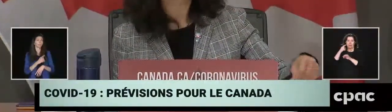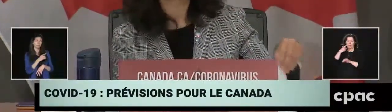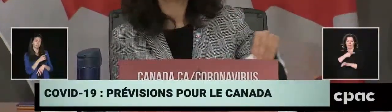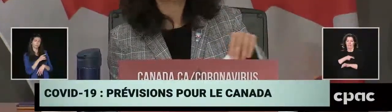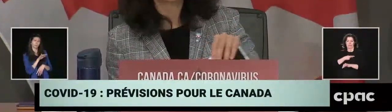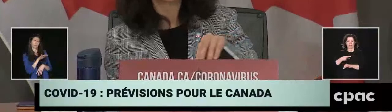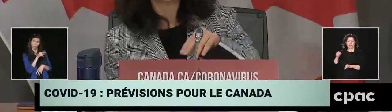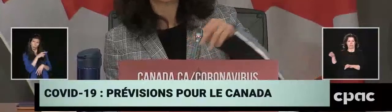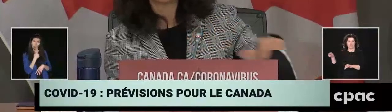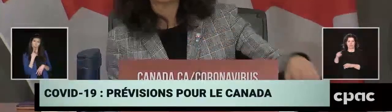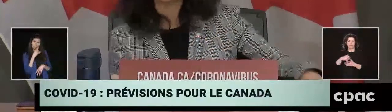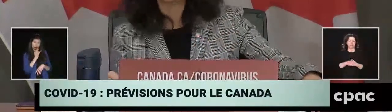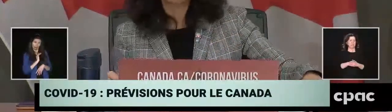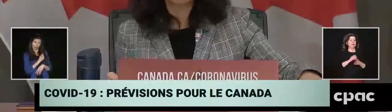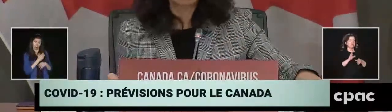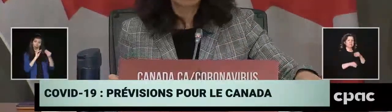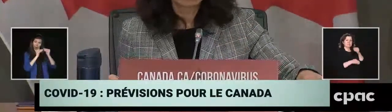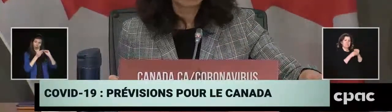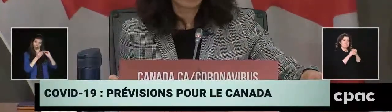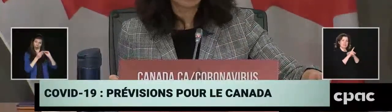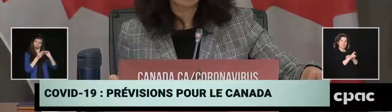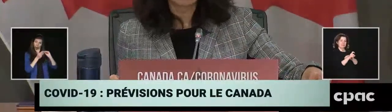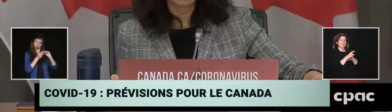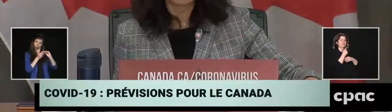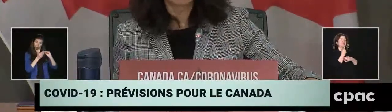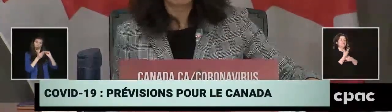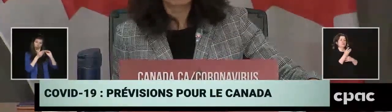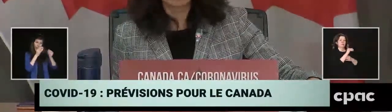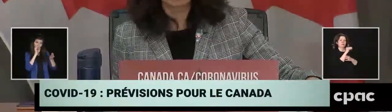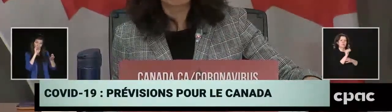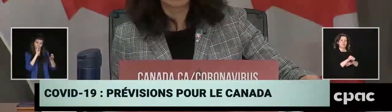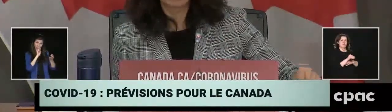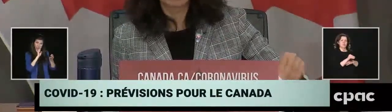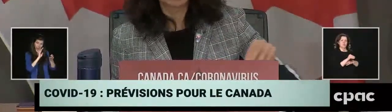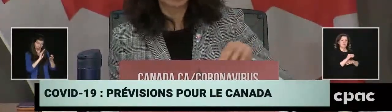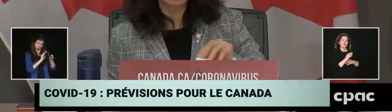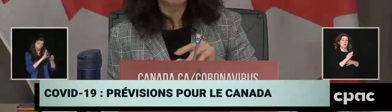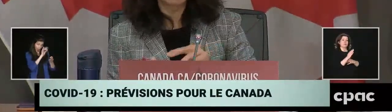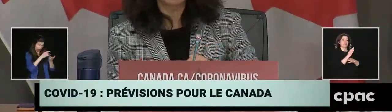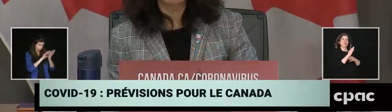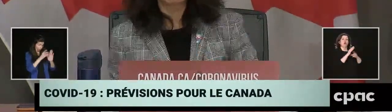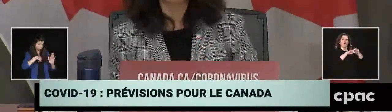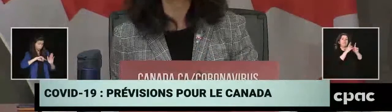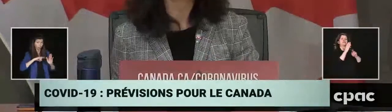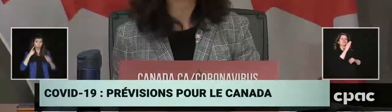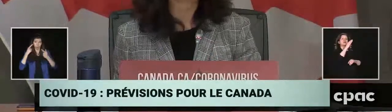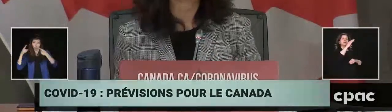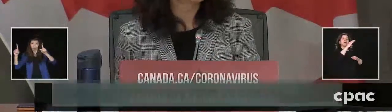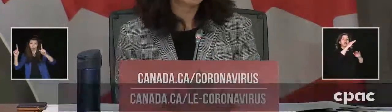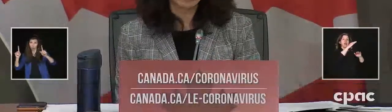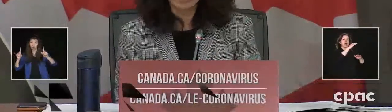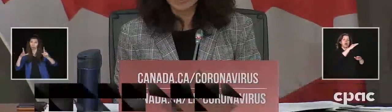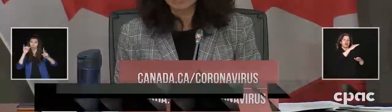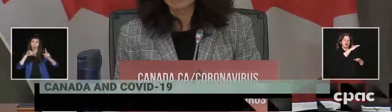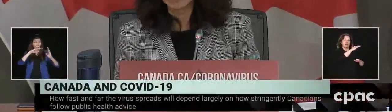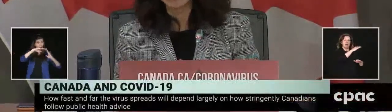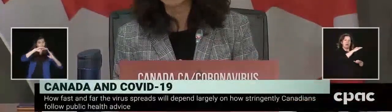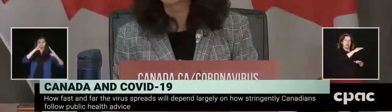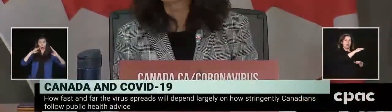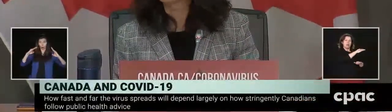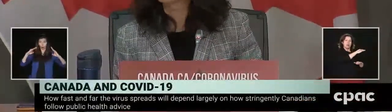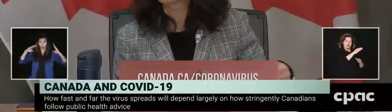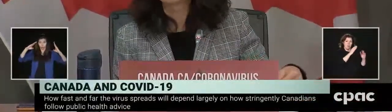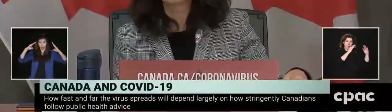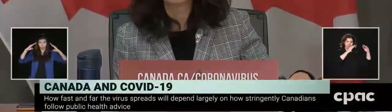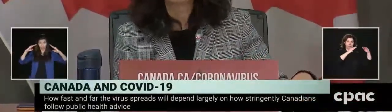successfully flattening the curve right now? Well, I think all chief medical officers are trying to be extremely cautious